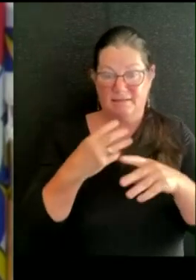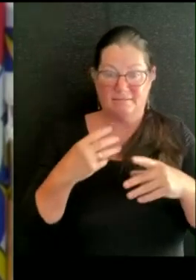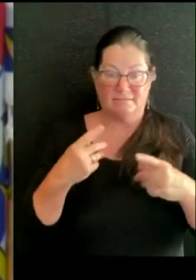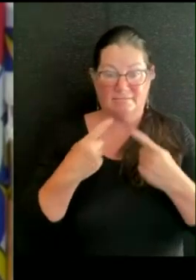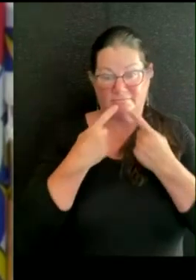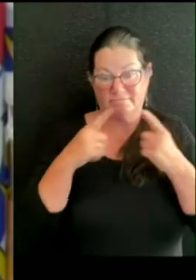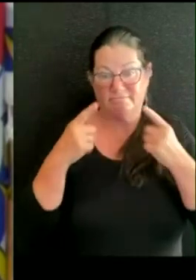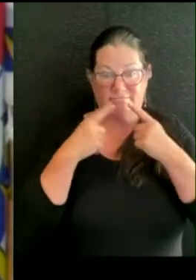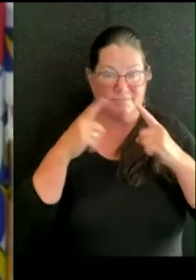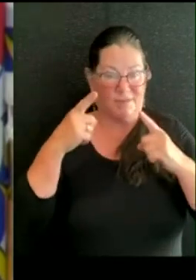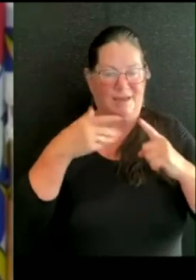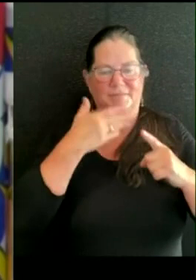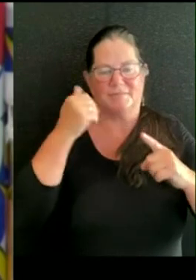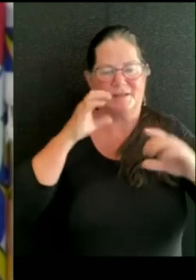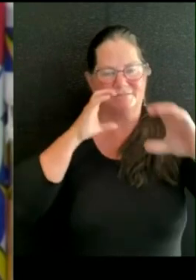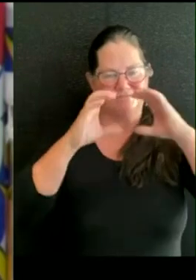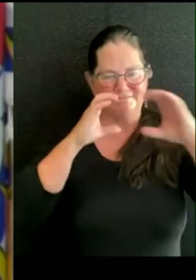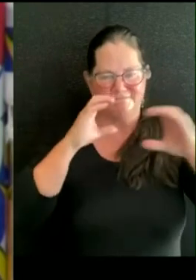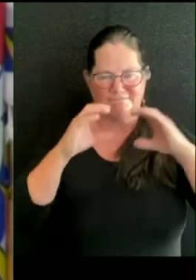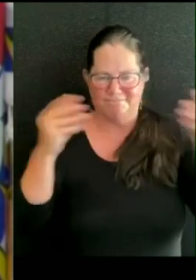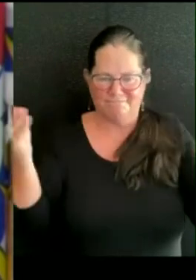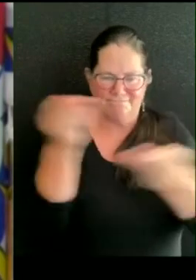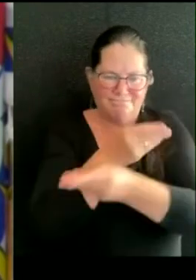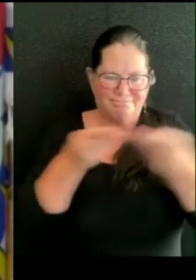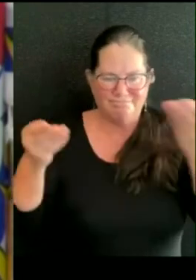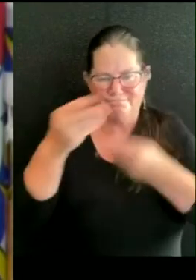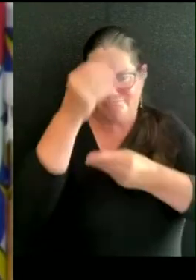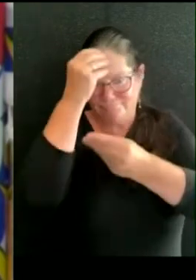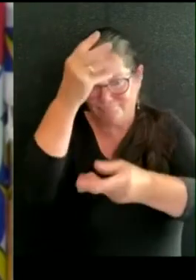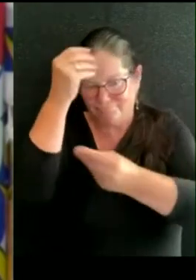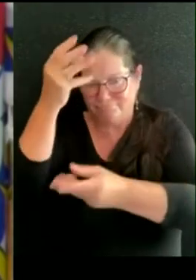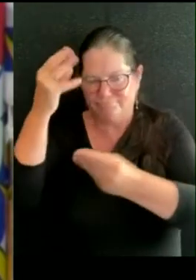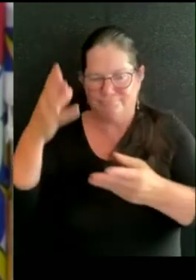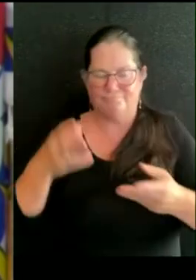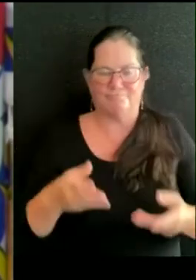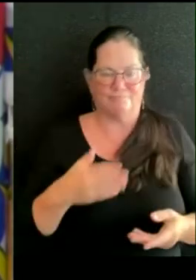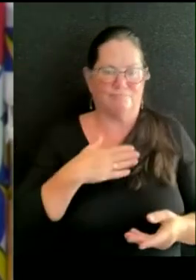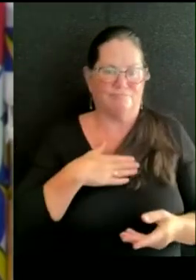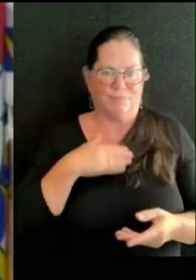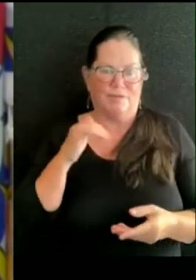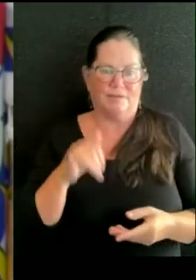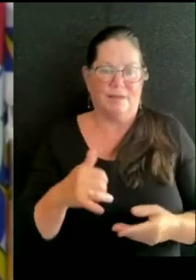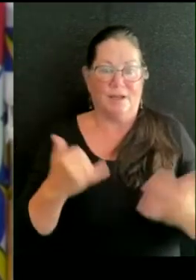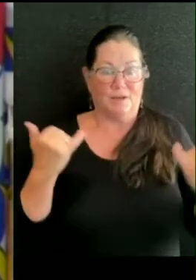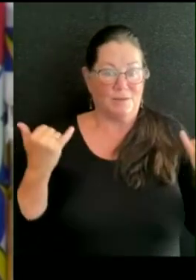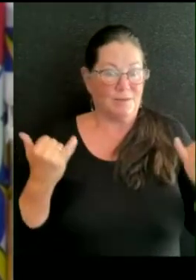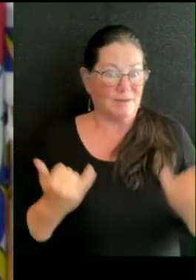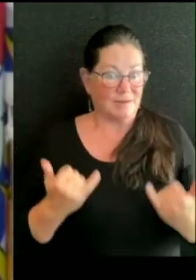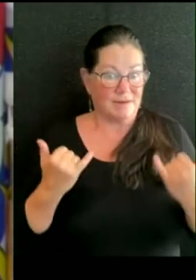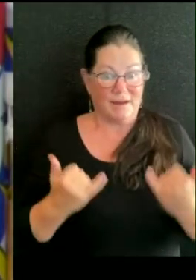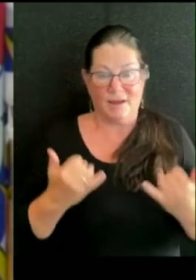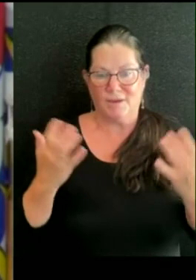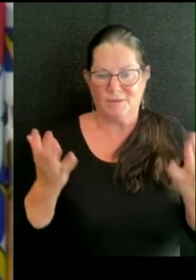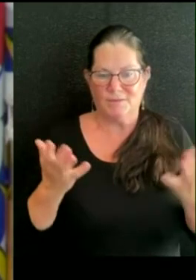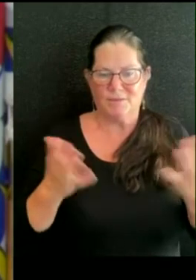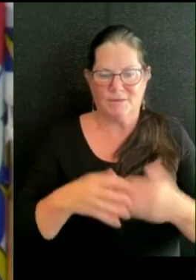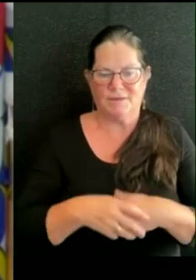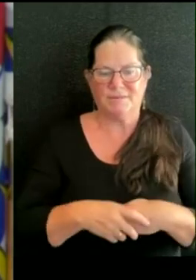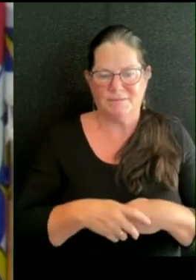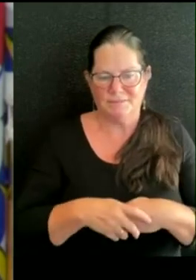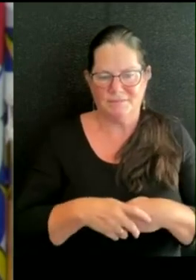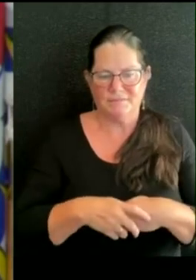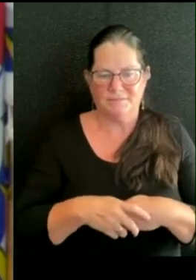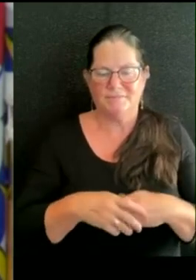that the province has seen in recent weeks. This will be the last of these press conferences they will hold. They've held them pretty much